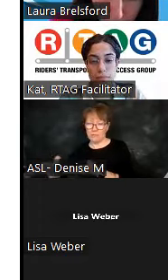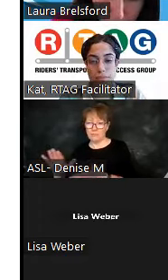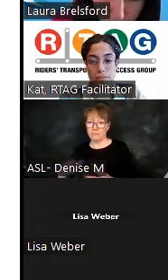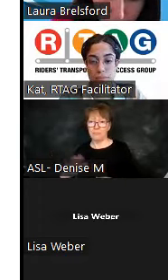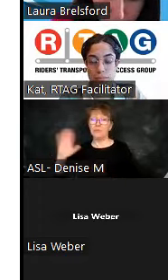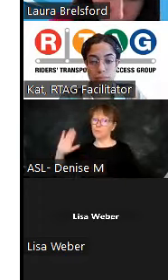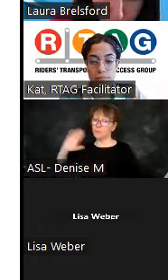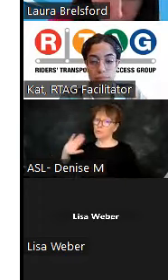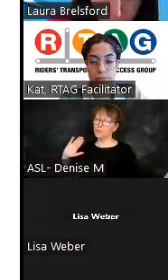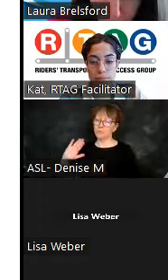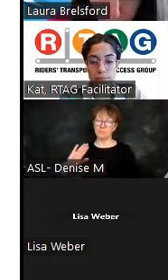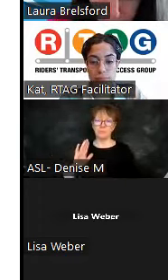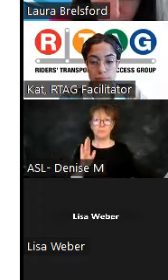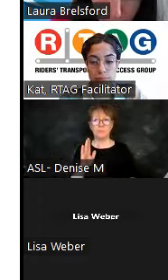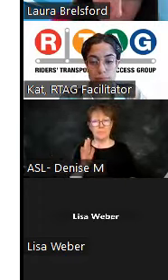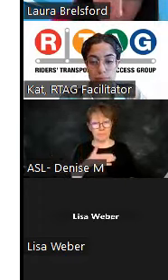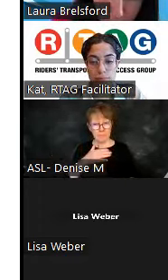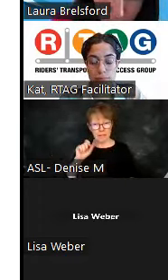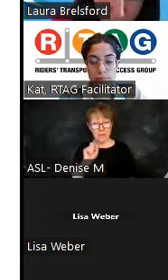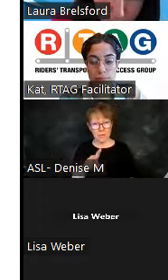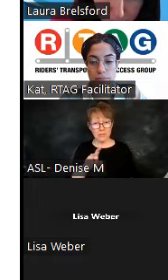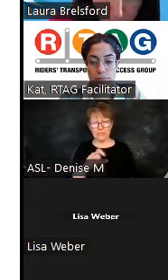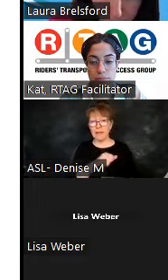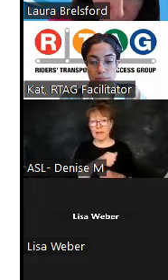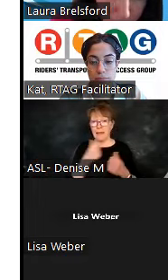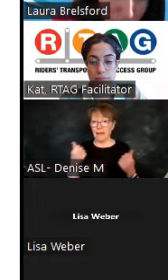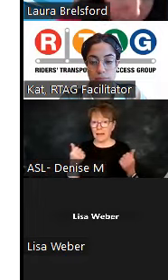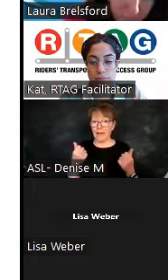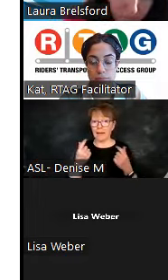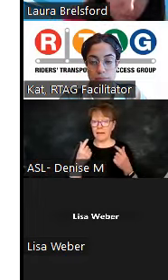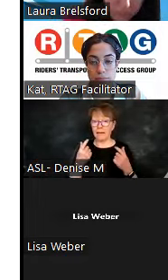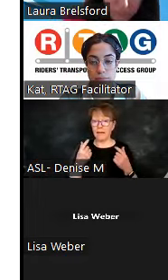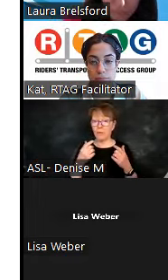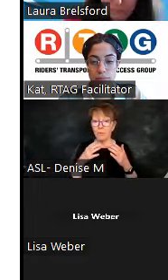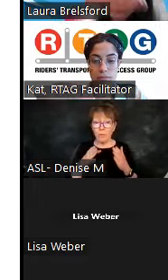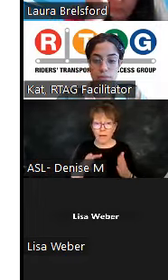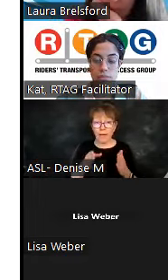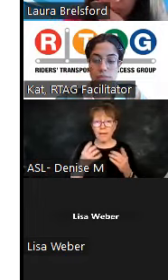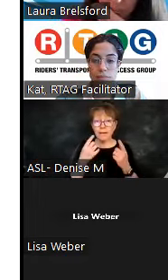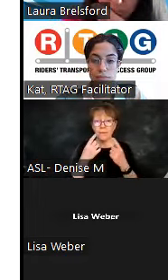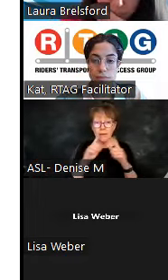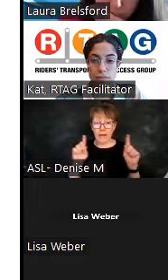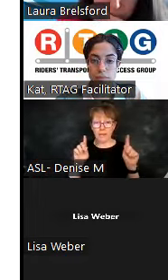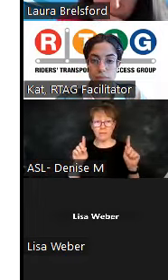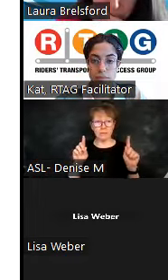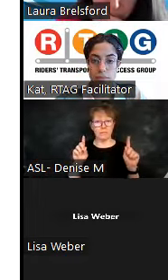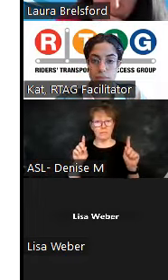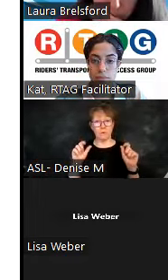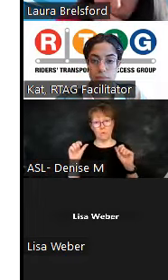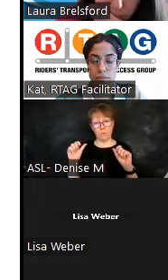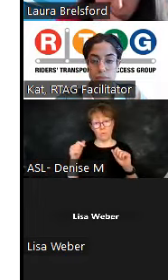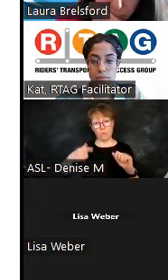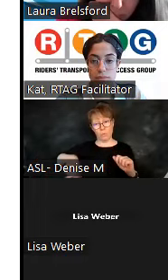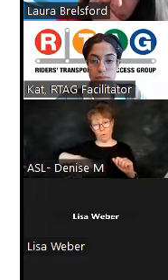it any way that we can make announcements? Because I know for the vision, for us who can see, we can see that